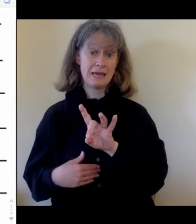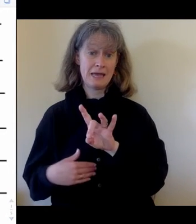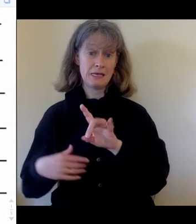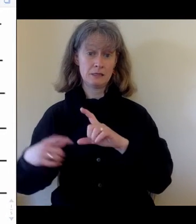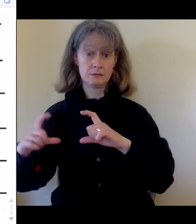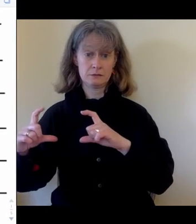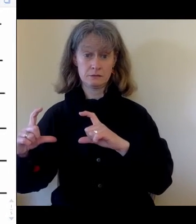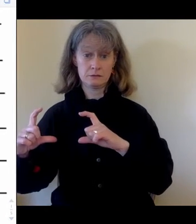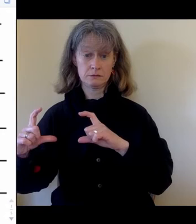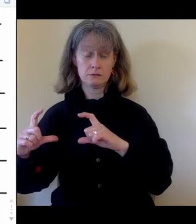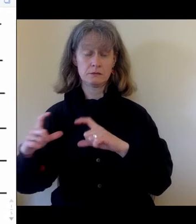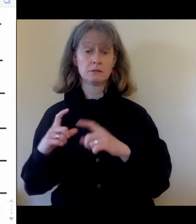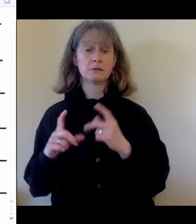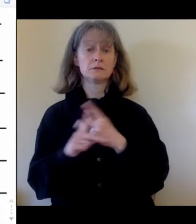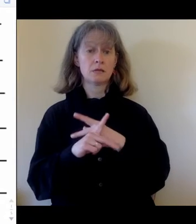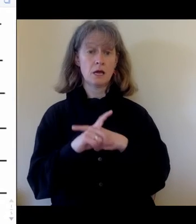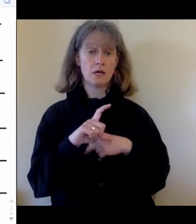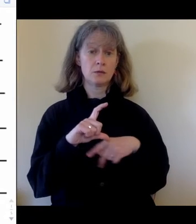x plus 2.